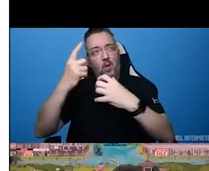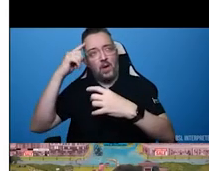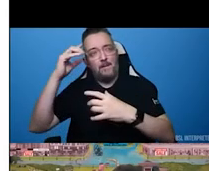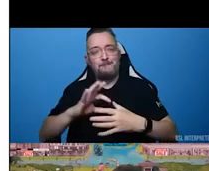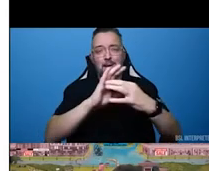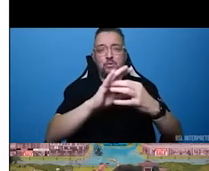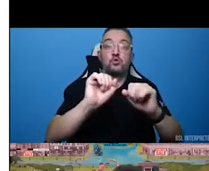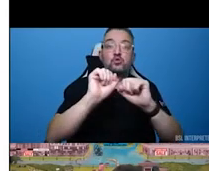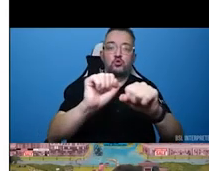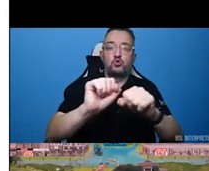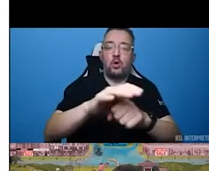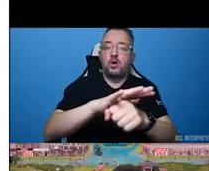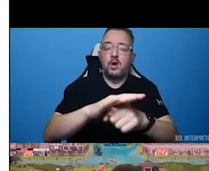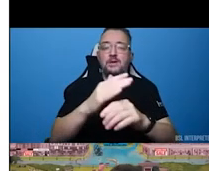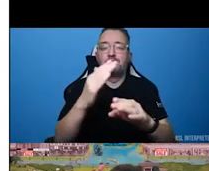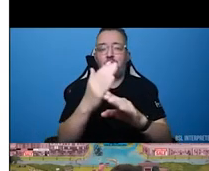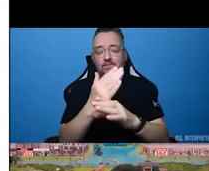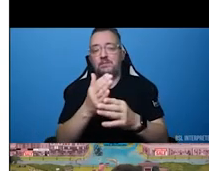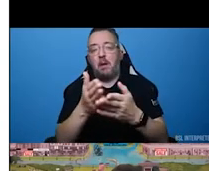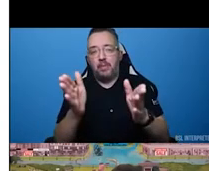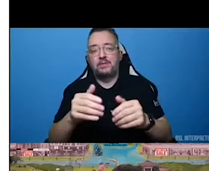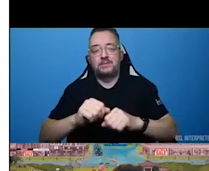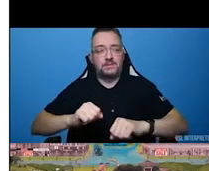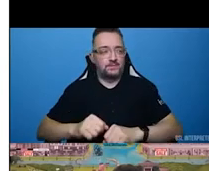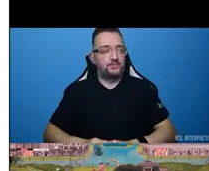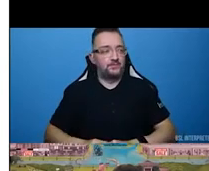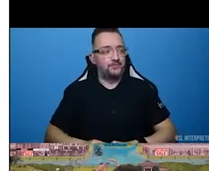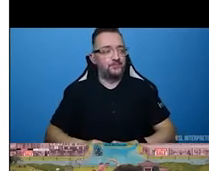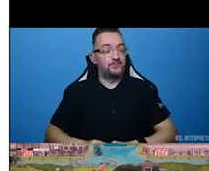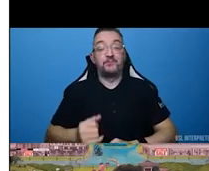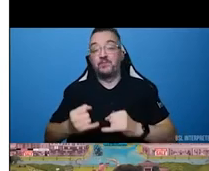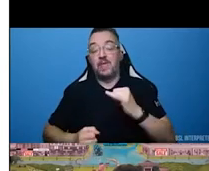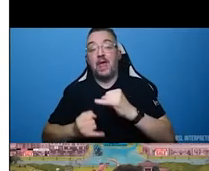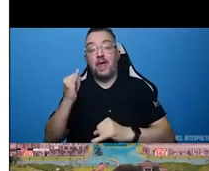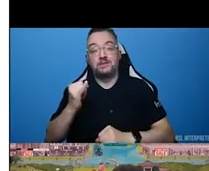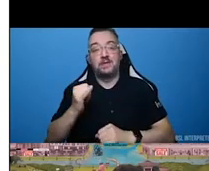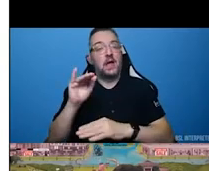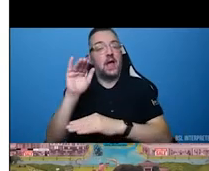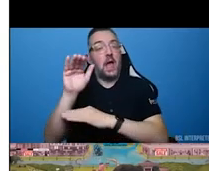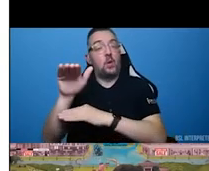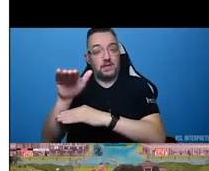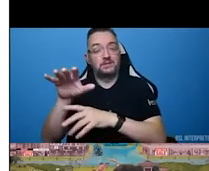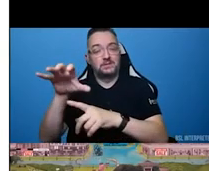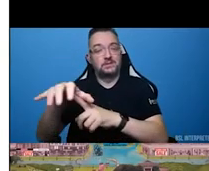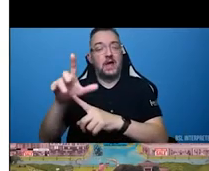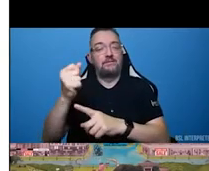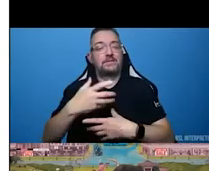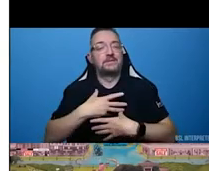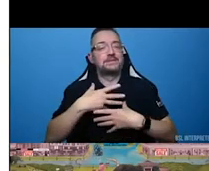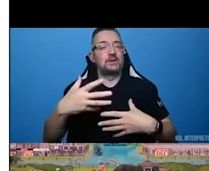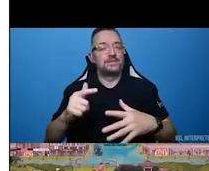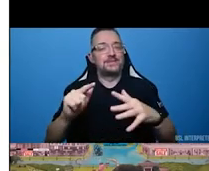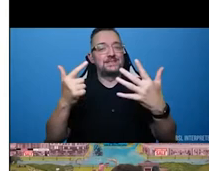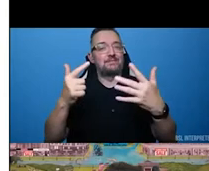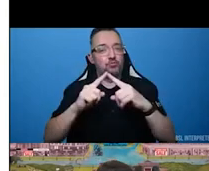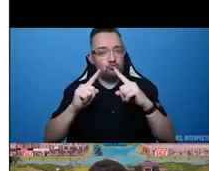your own kind of privatized public spaces. And then finally, outside of the pavilion, there's the surprise seventh room that Maddie